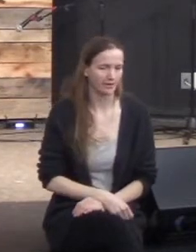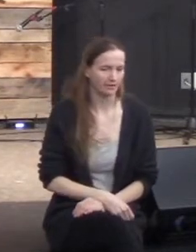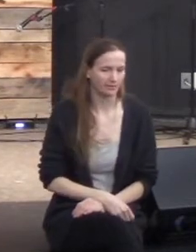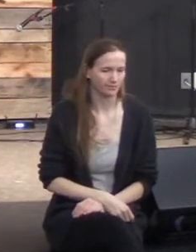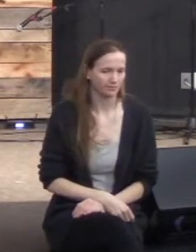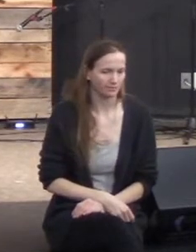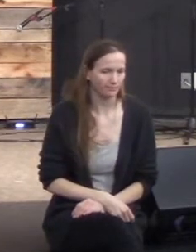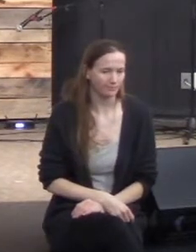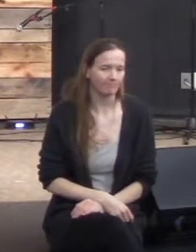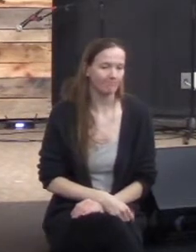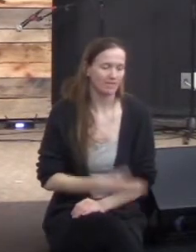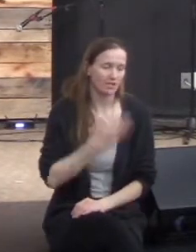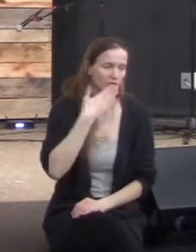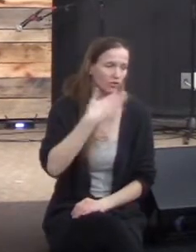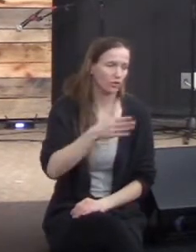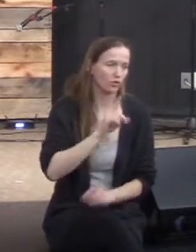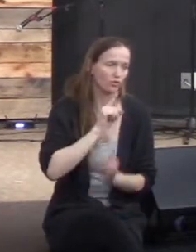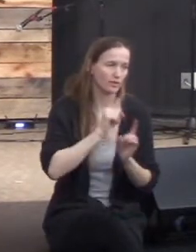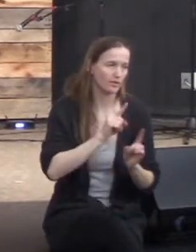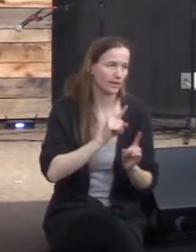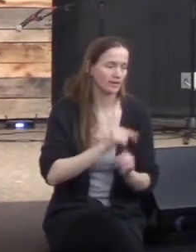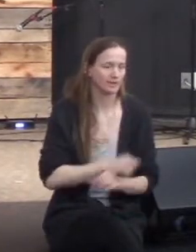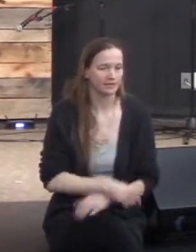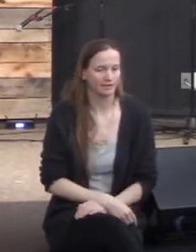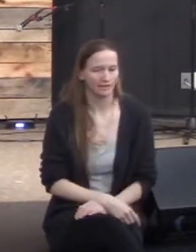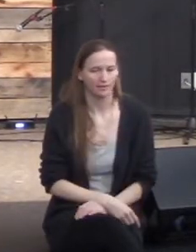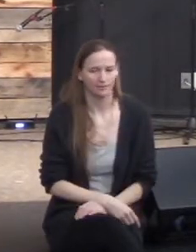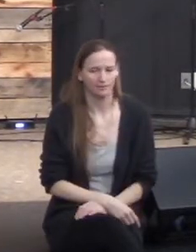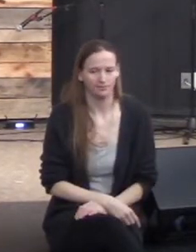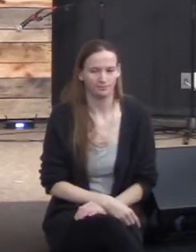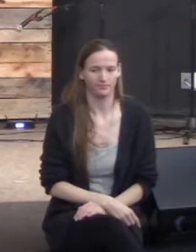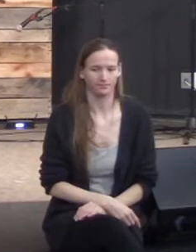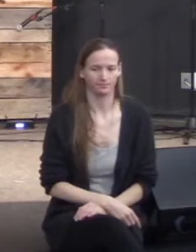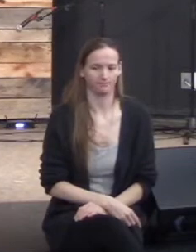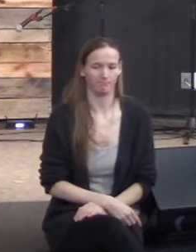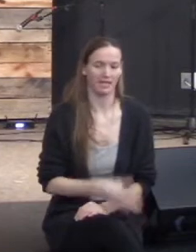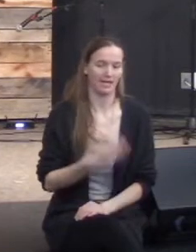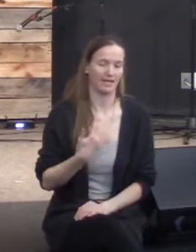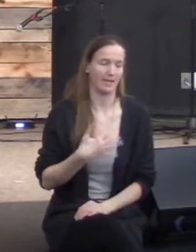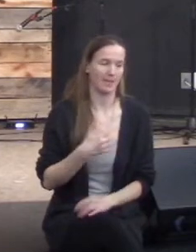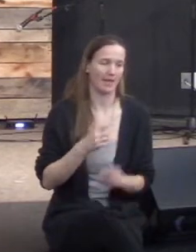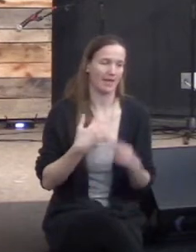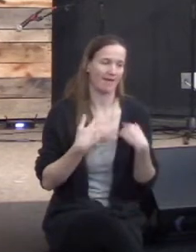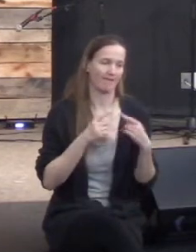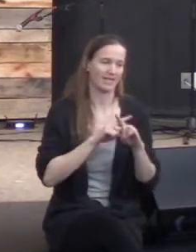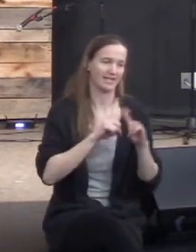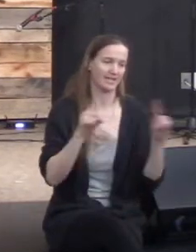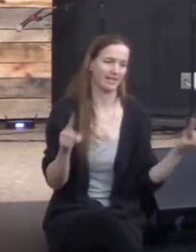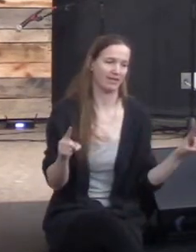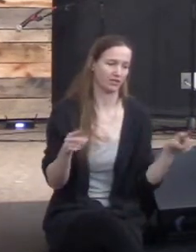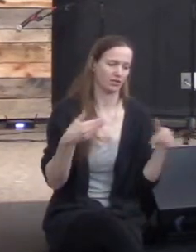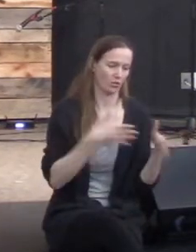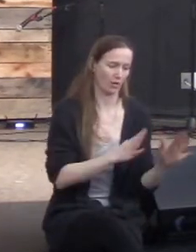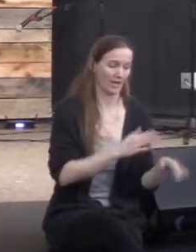It's a great response. But man, there is a difference between the way God says it